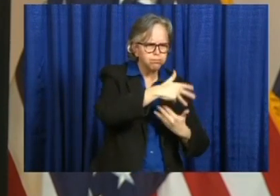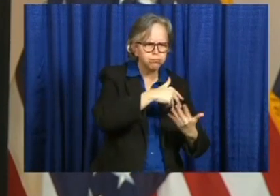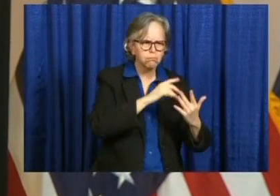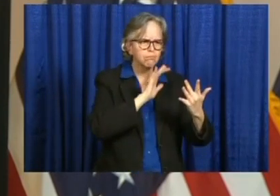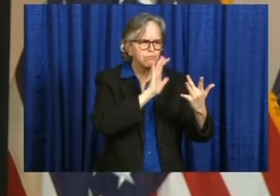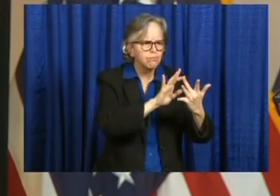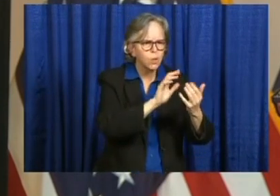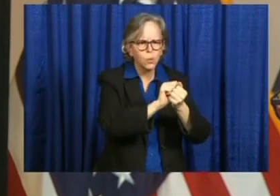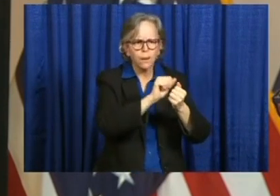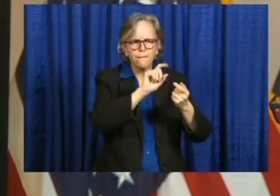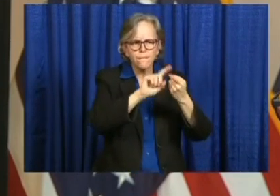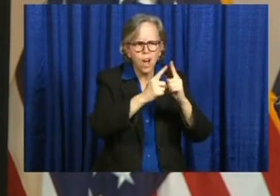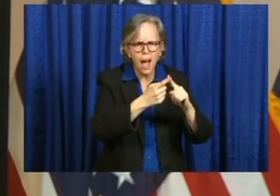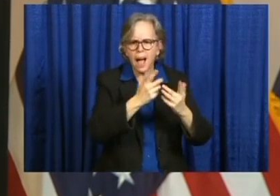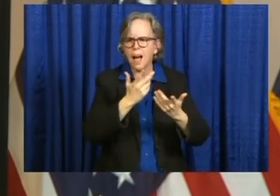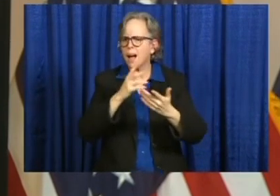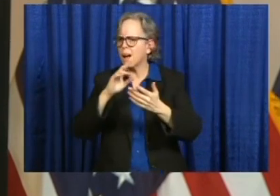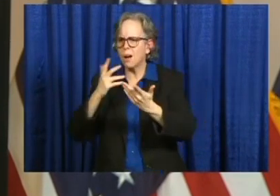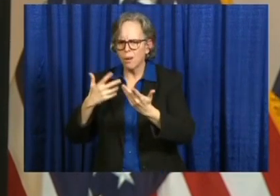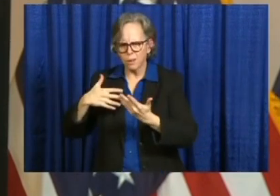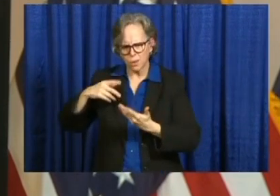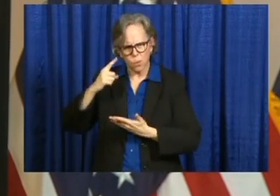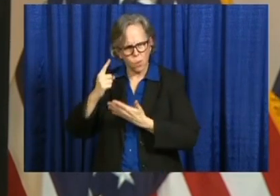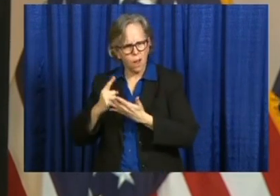build in that social time for yourself as well.